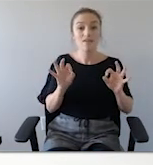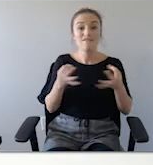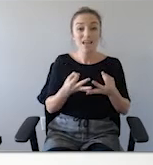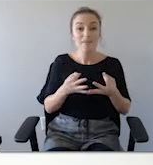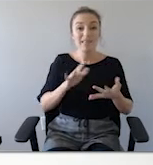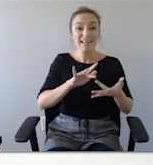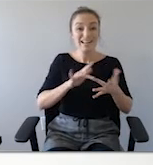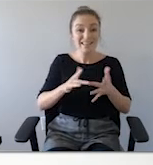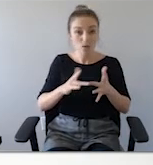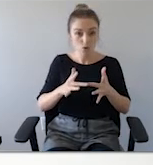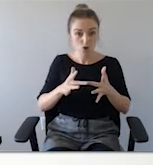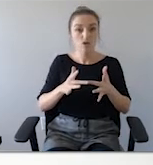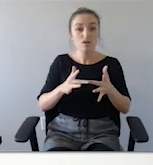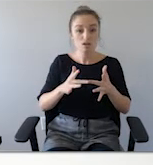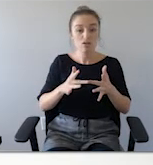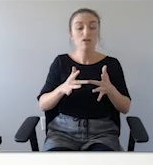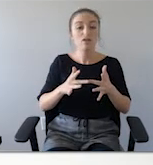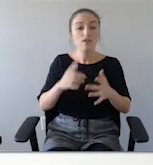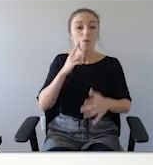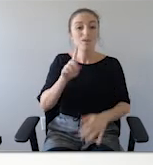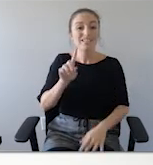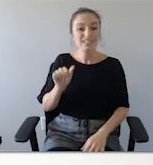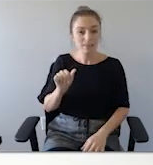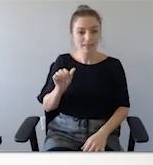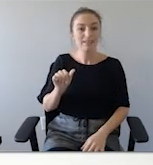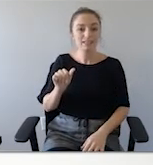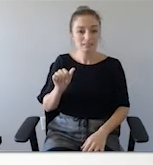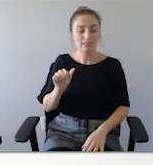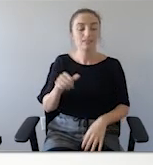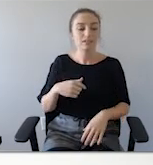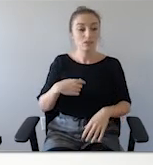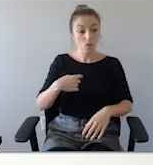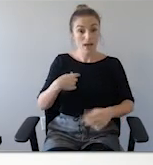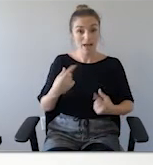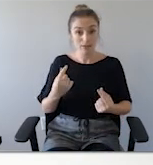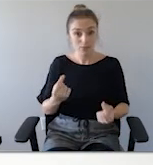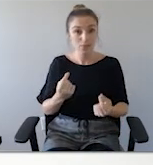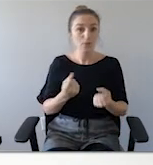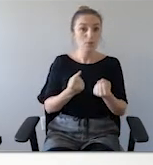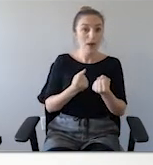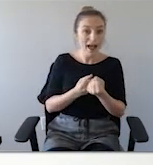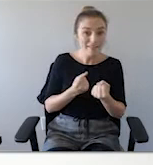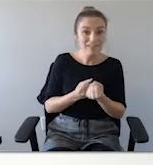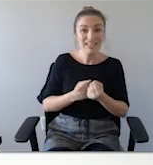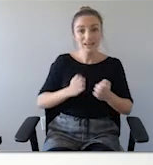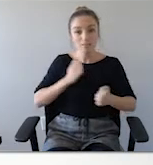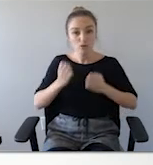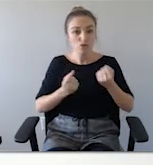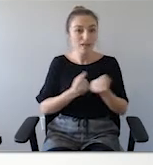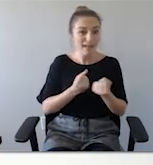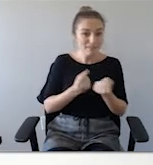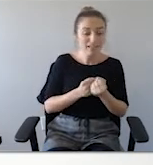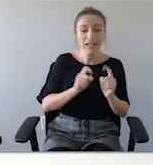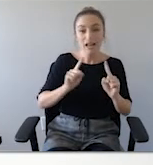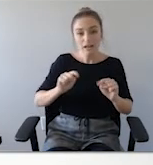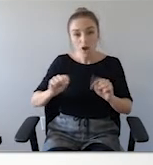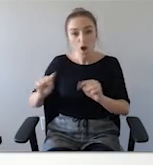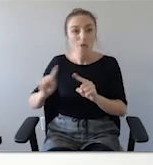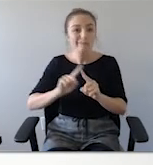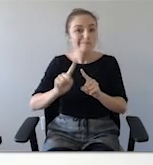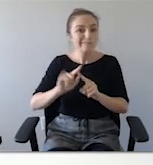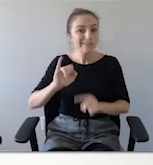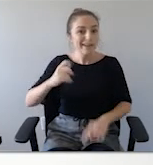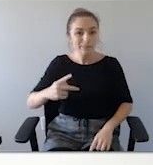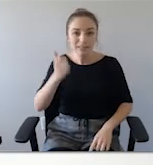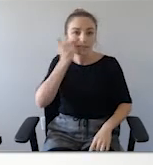been with them for 22 years. I'm an educational advocate. I go into IEP meetings every day, multiple times a day. I learn something